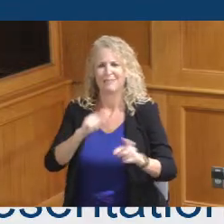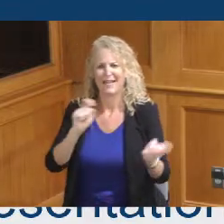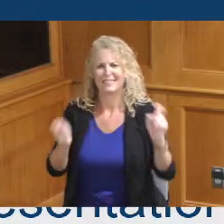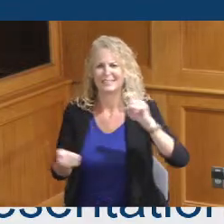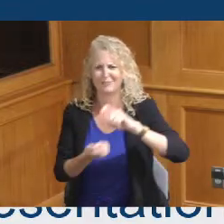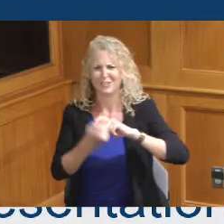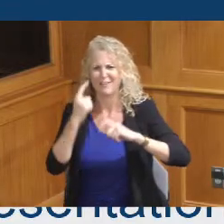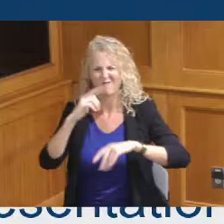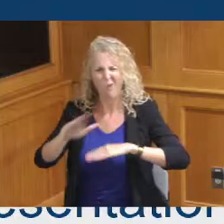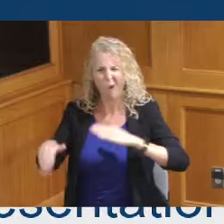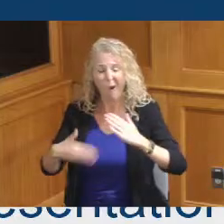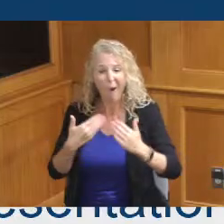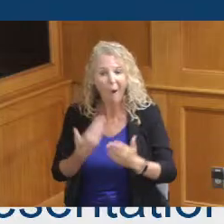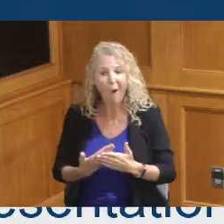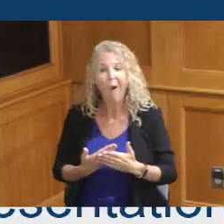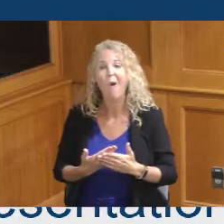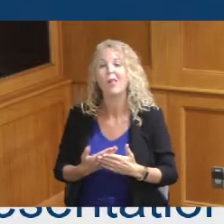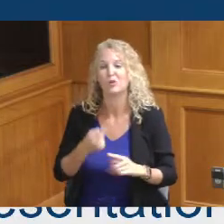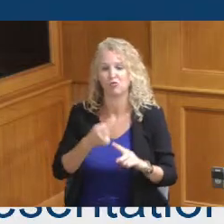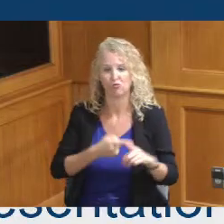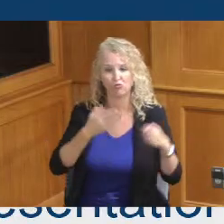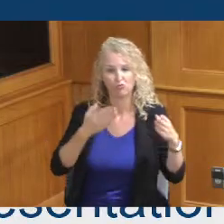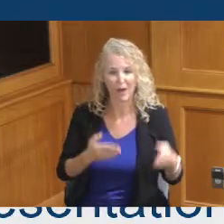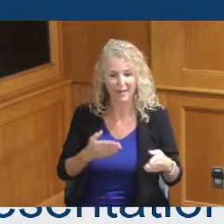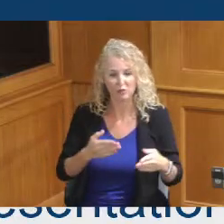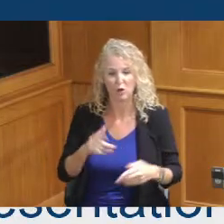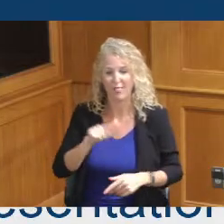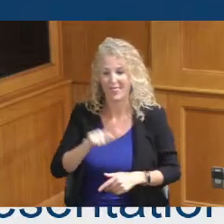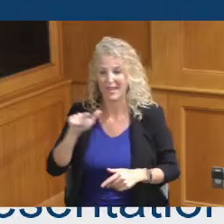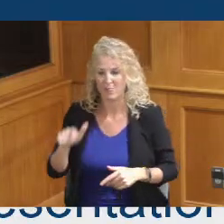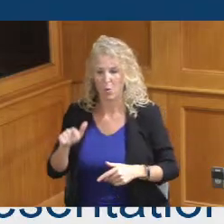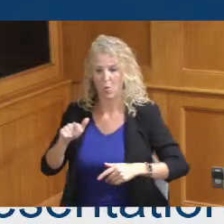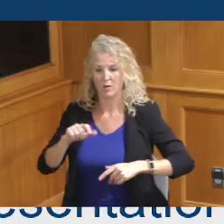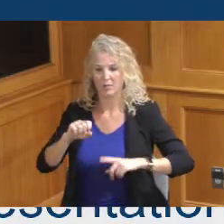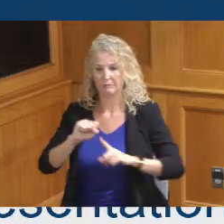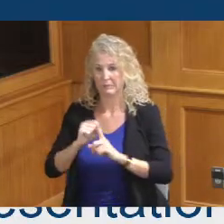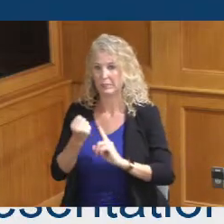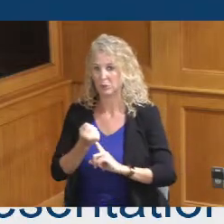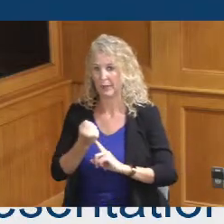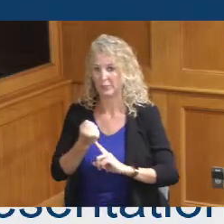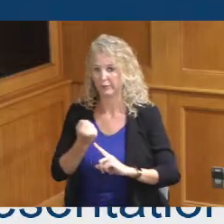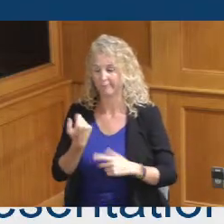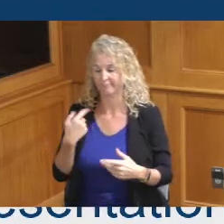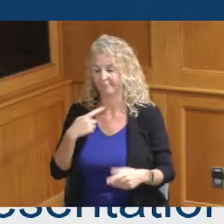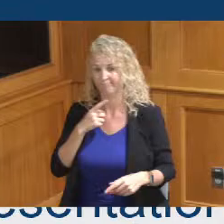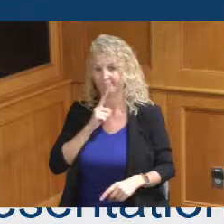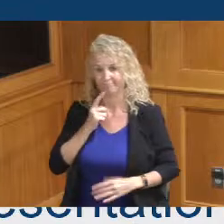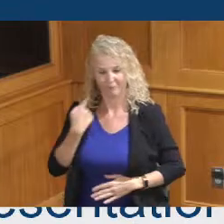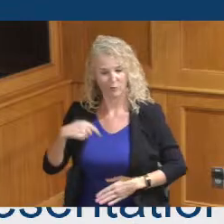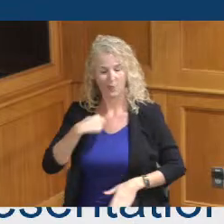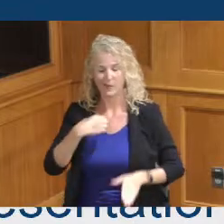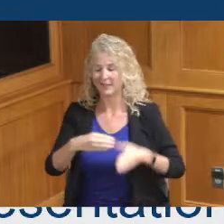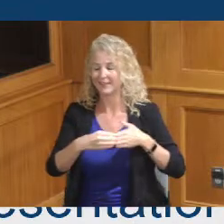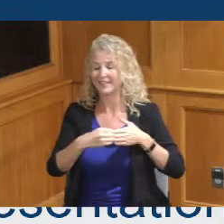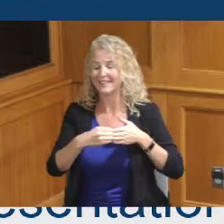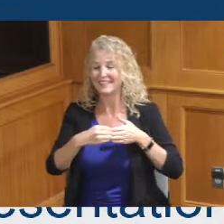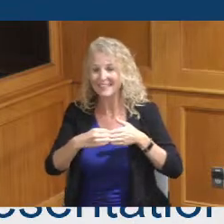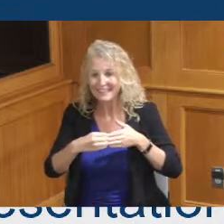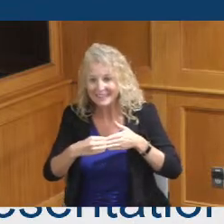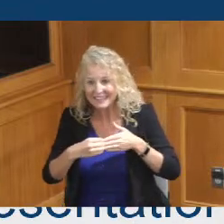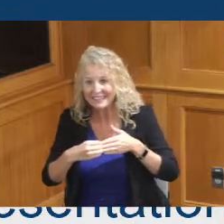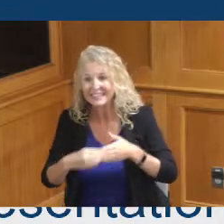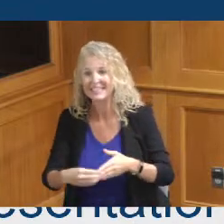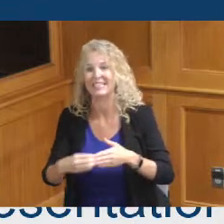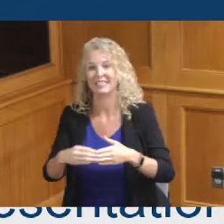entire tenant, landlord, eviction ecosystem in Hamilton County, and once again put us at the forefront of this work that is being done to protect the residents